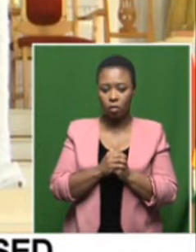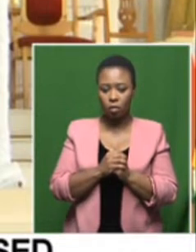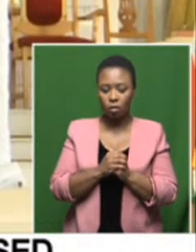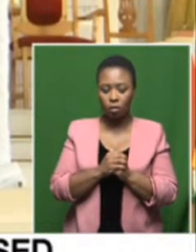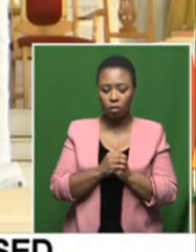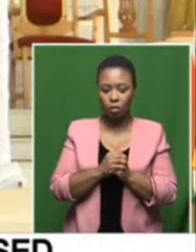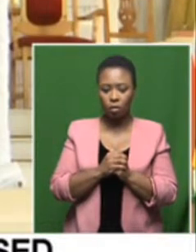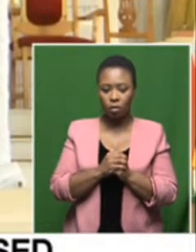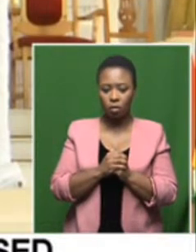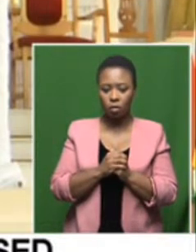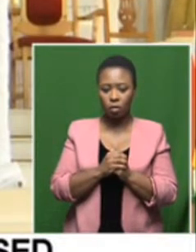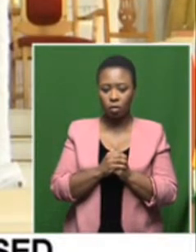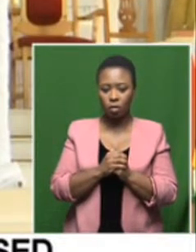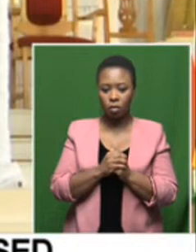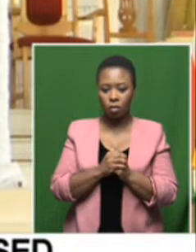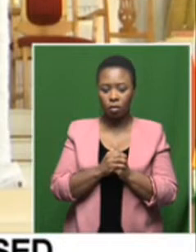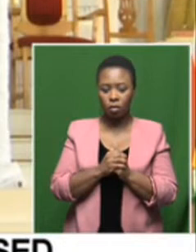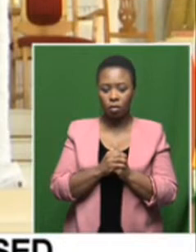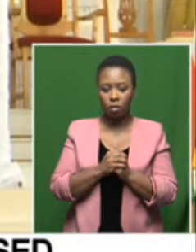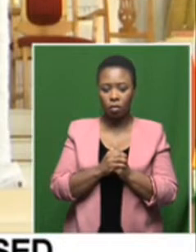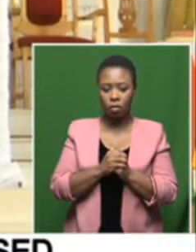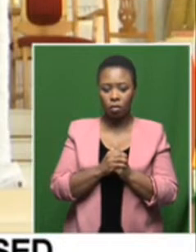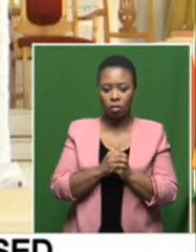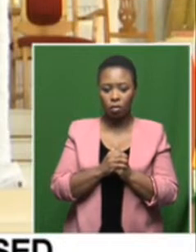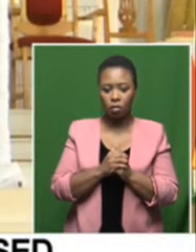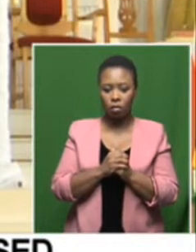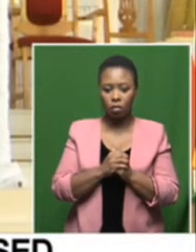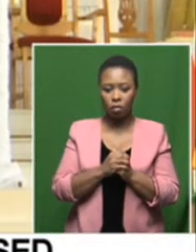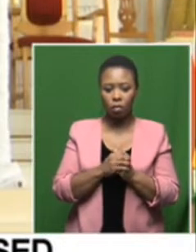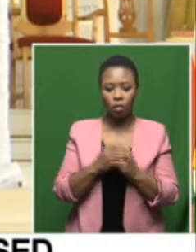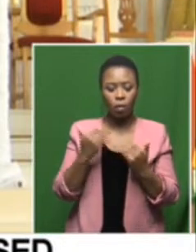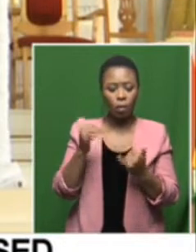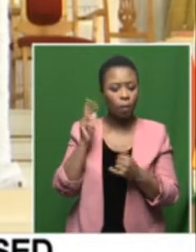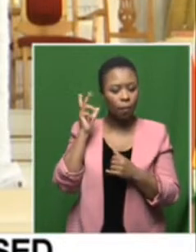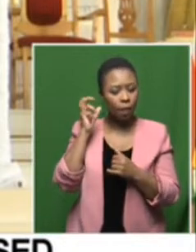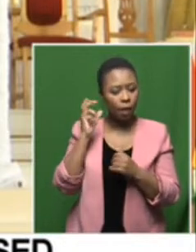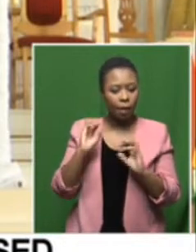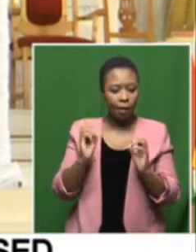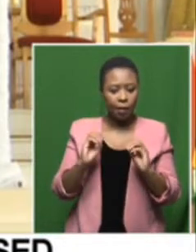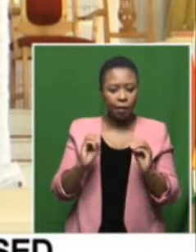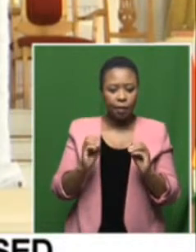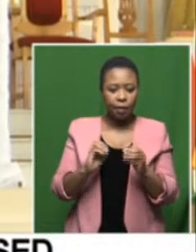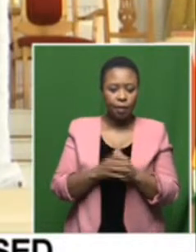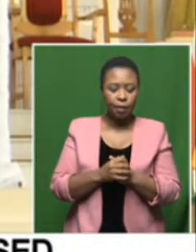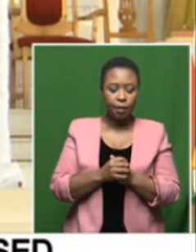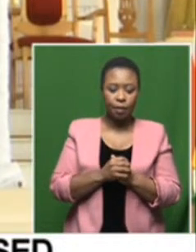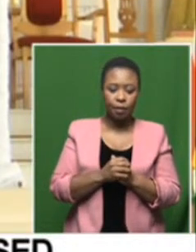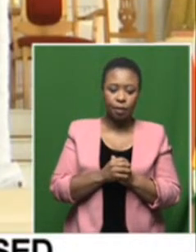Thank you.